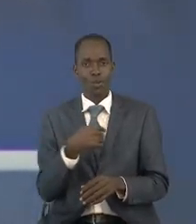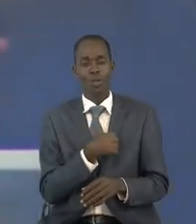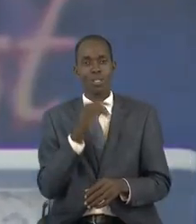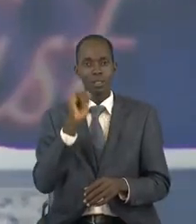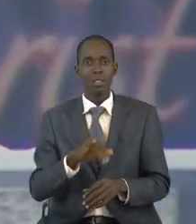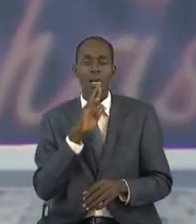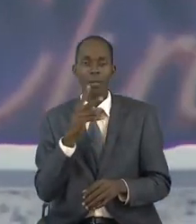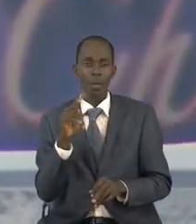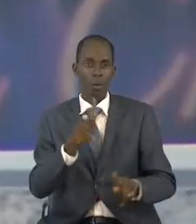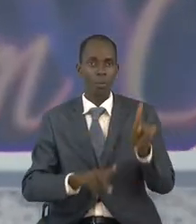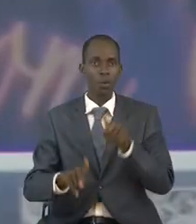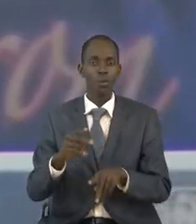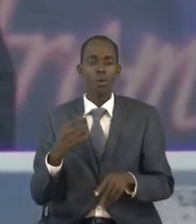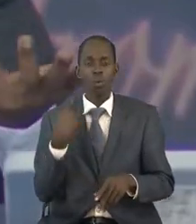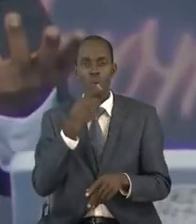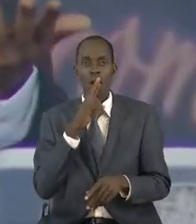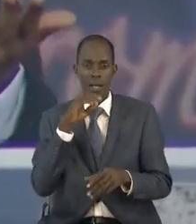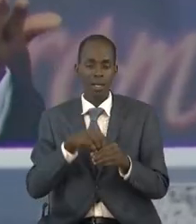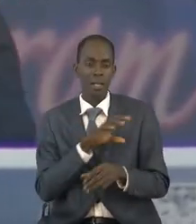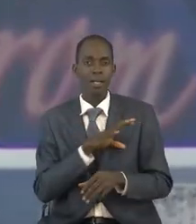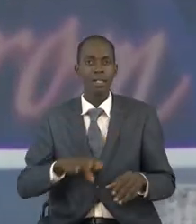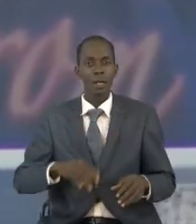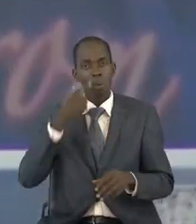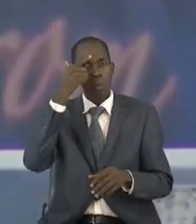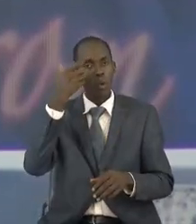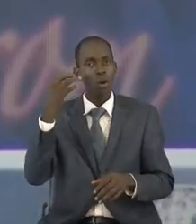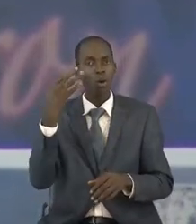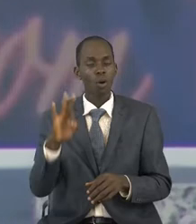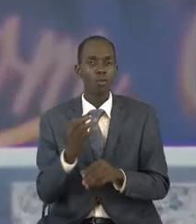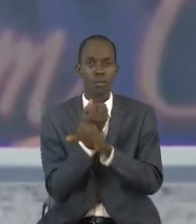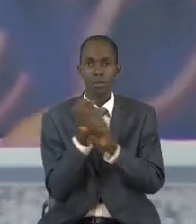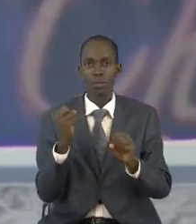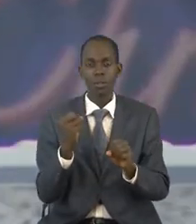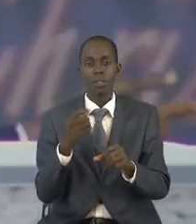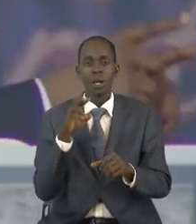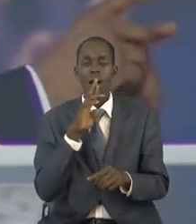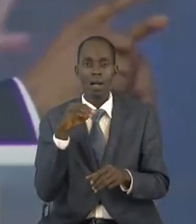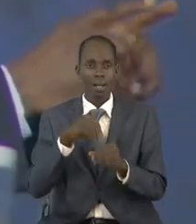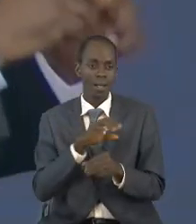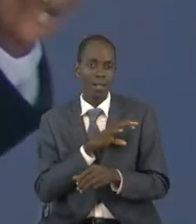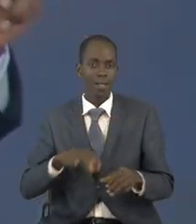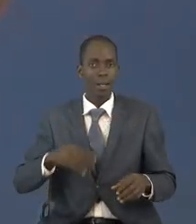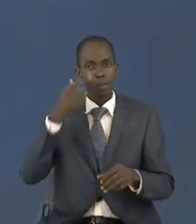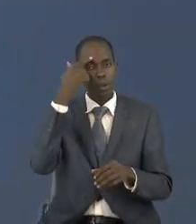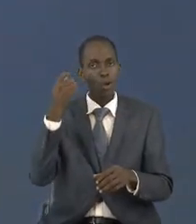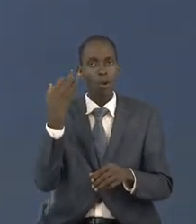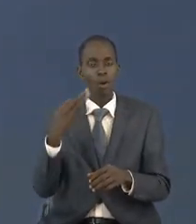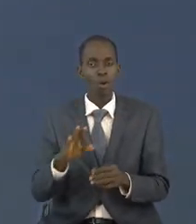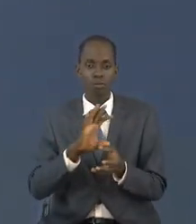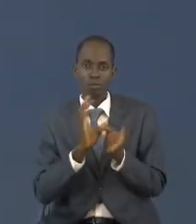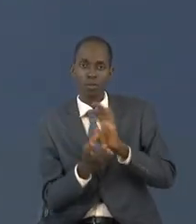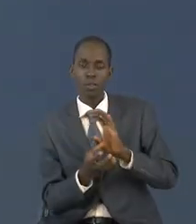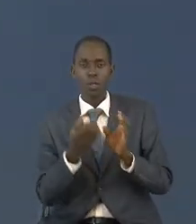Christ because of salvation. They are in Christ because of conversion. They are in Christ because of the new nature